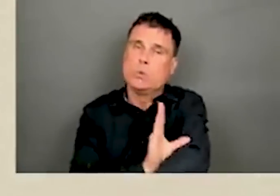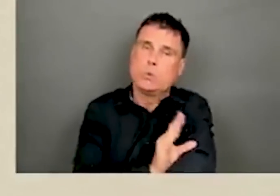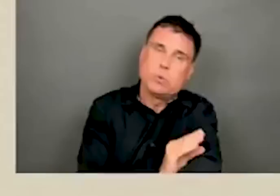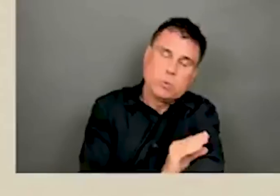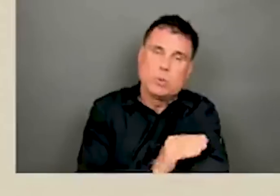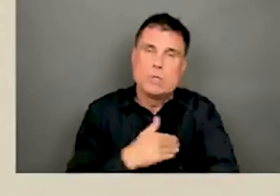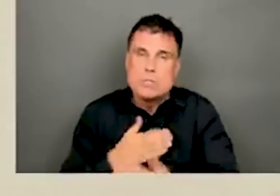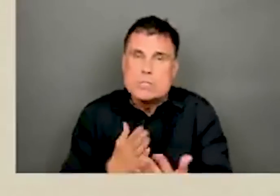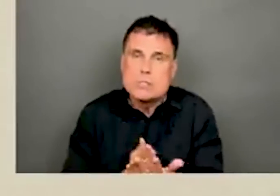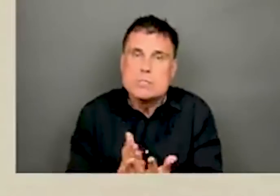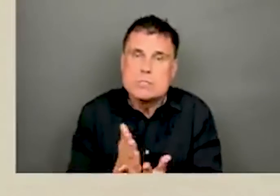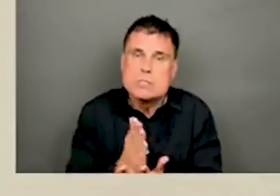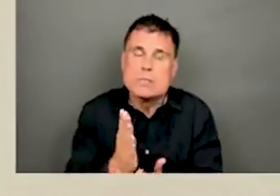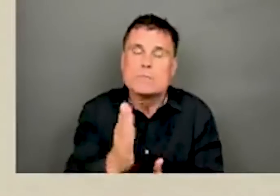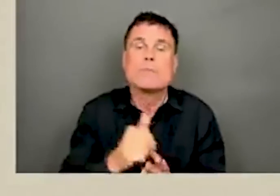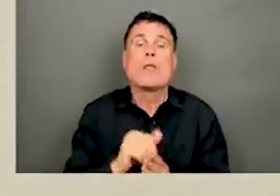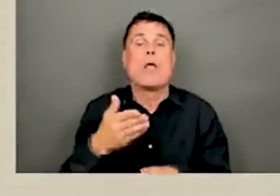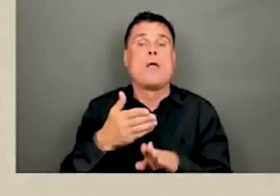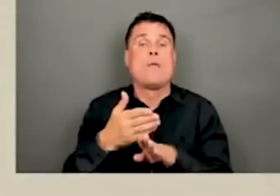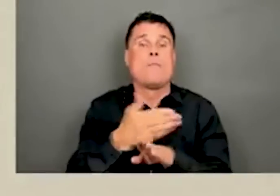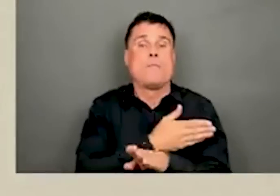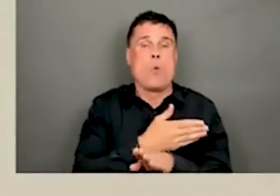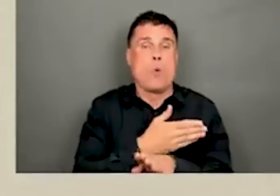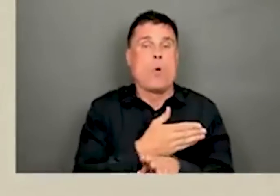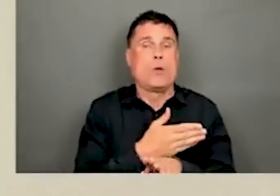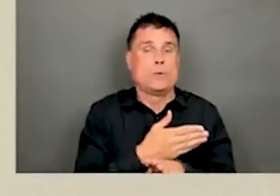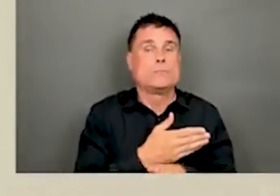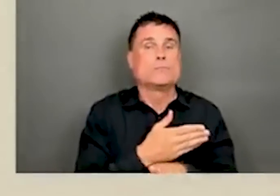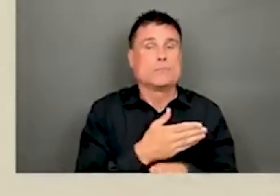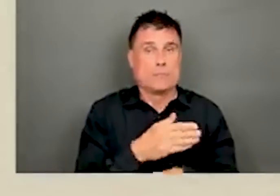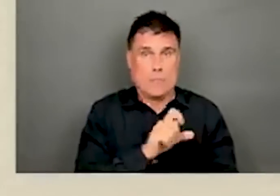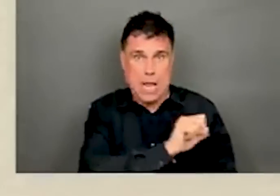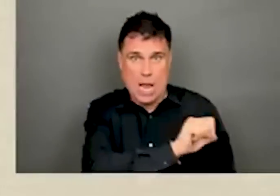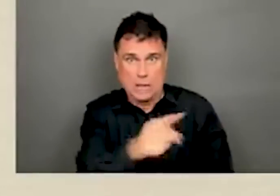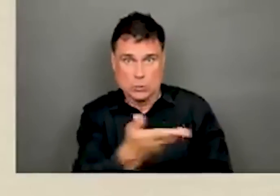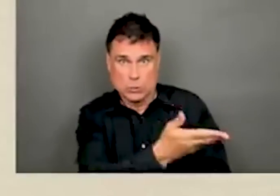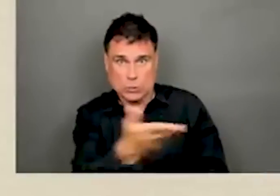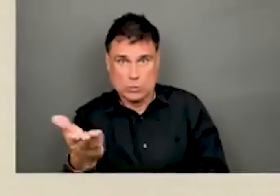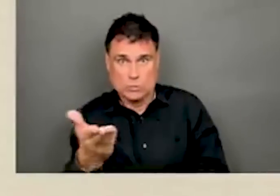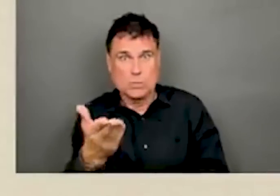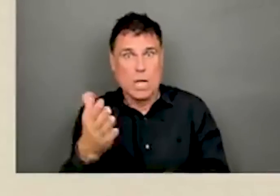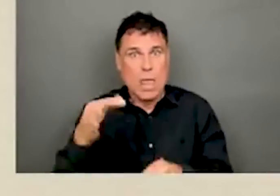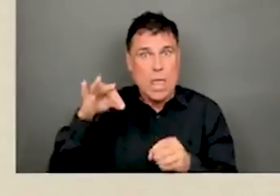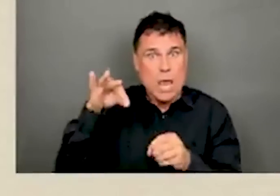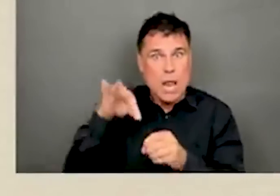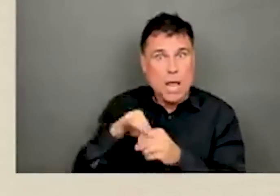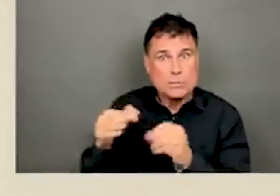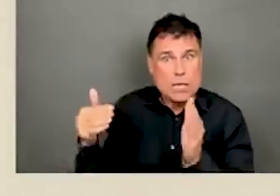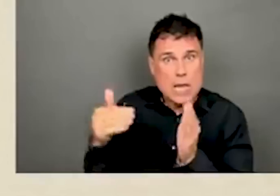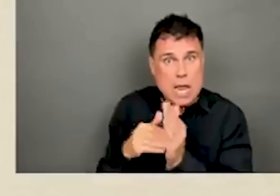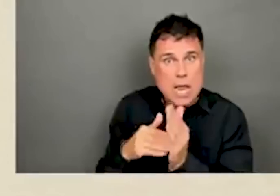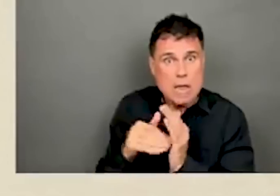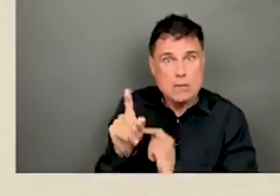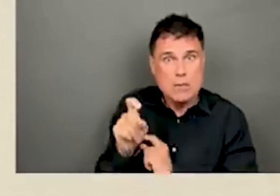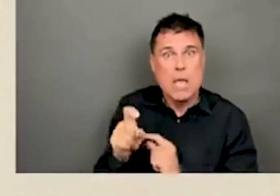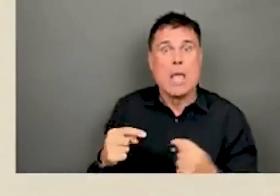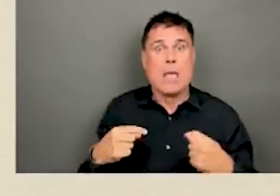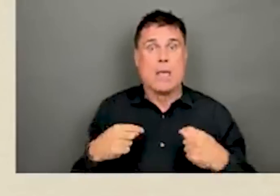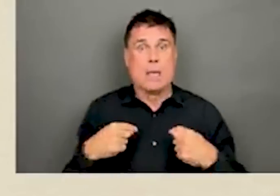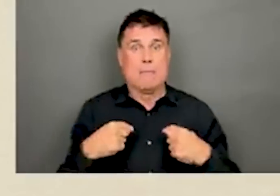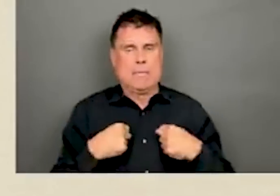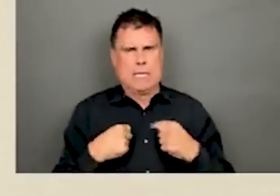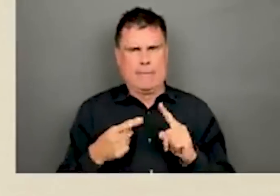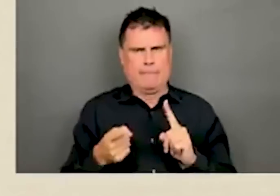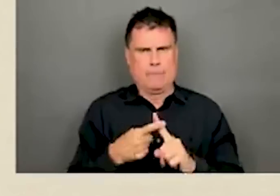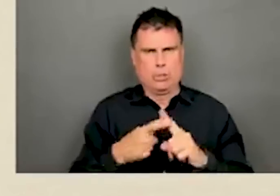for the coming 2 years and beyond, I had to ask myself that. My wife, Ellie, the love of my life, spent a week,